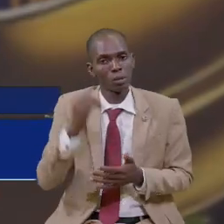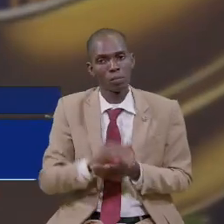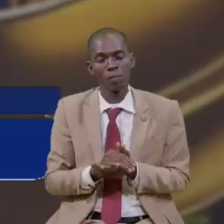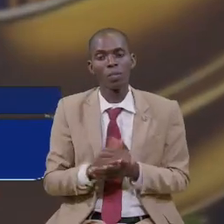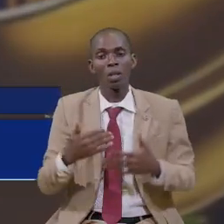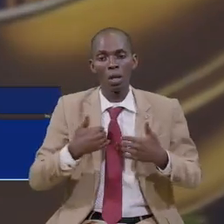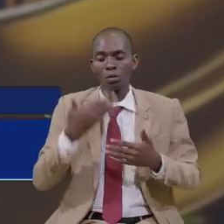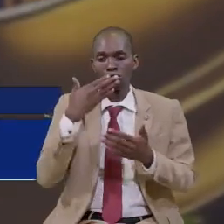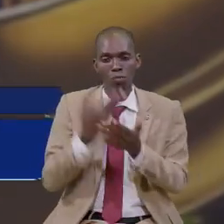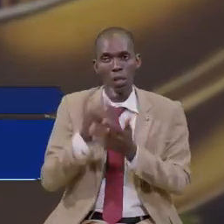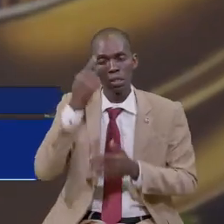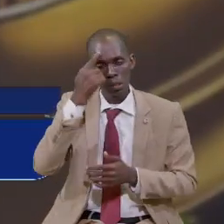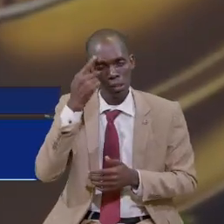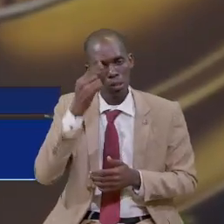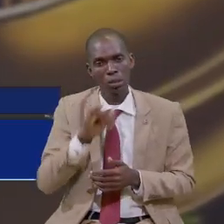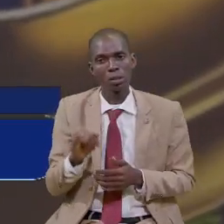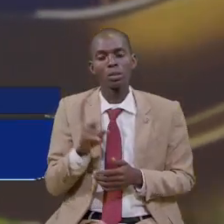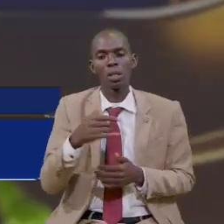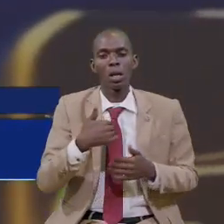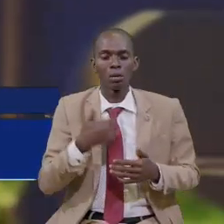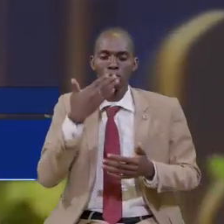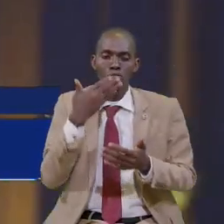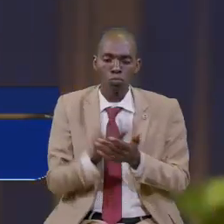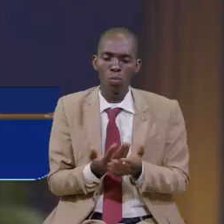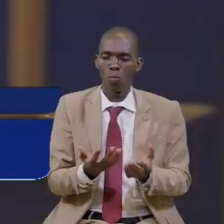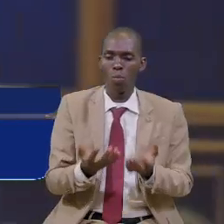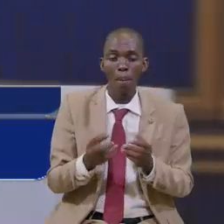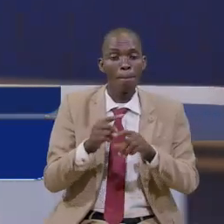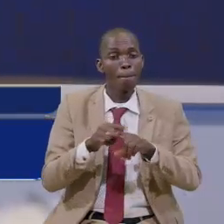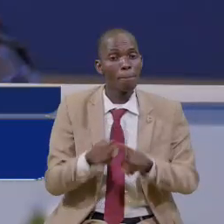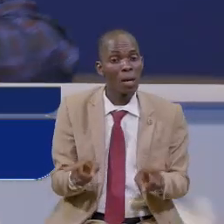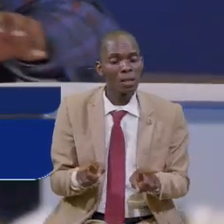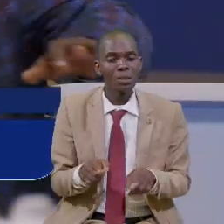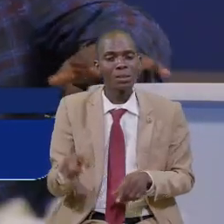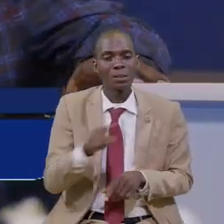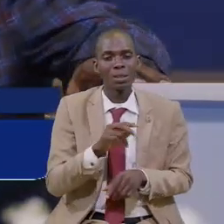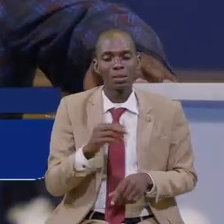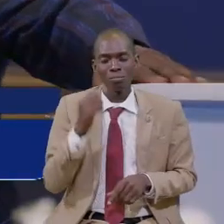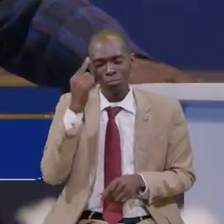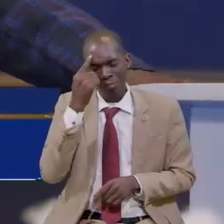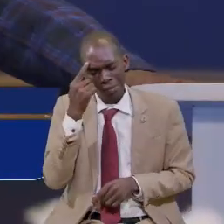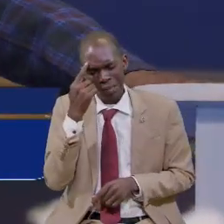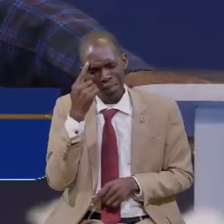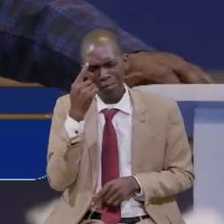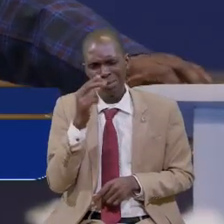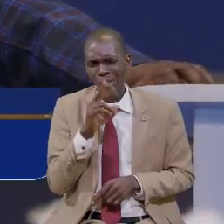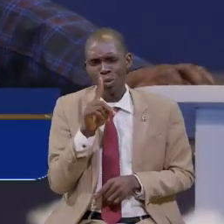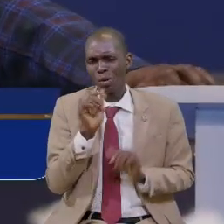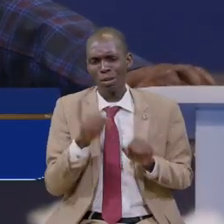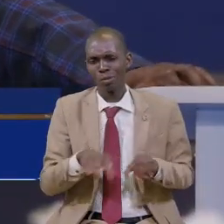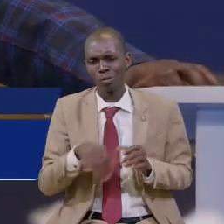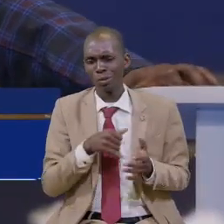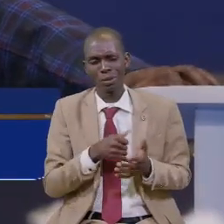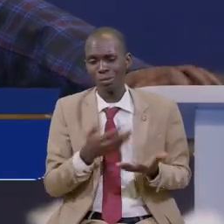They have the desire. But they're thinking, no one can do this because this one